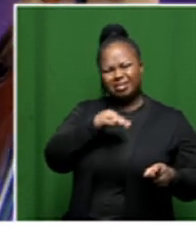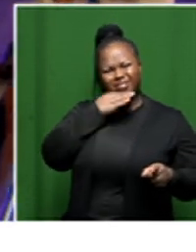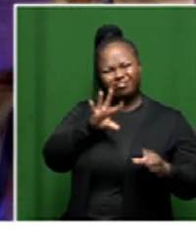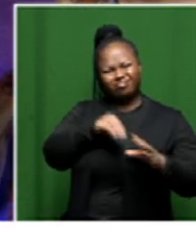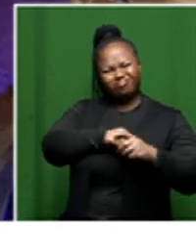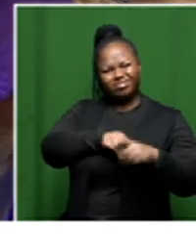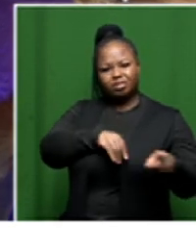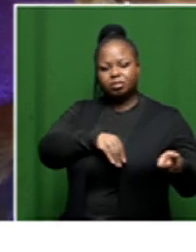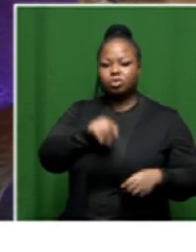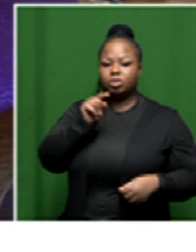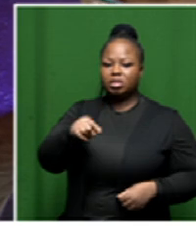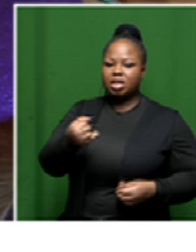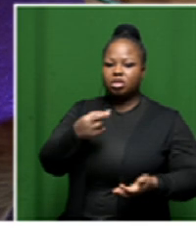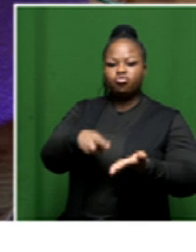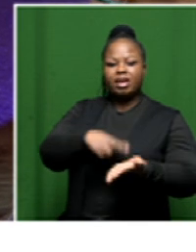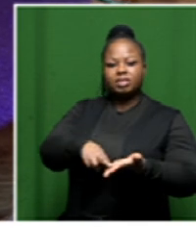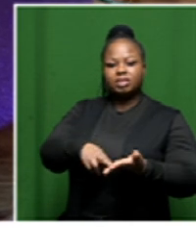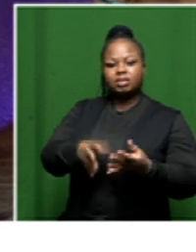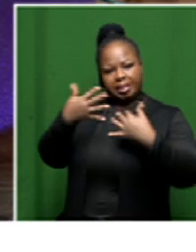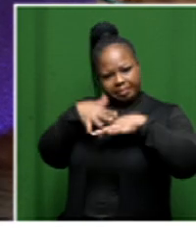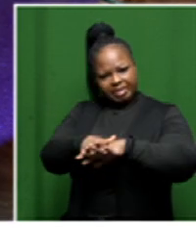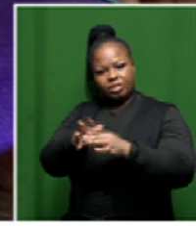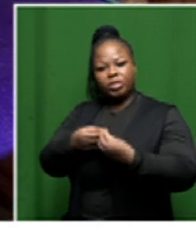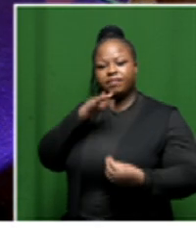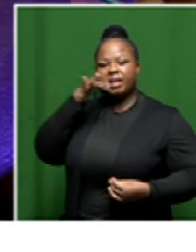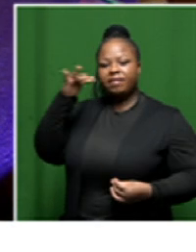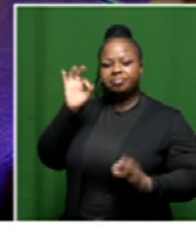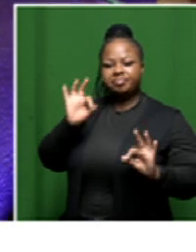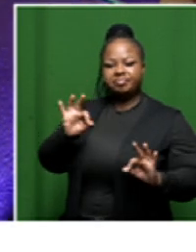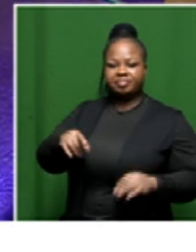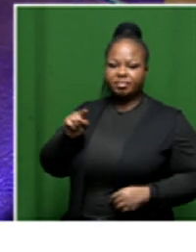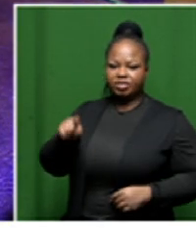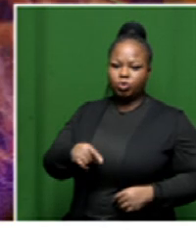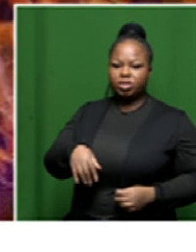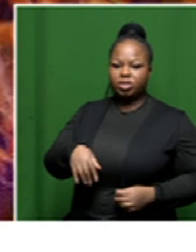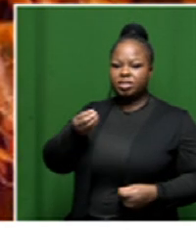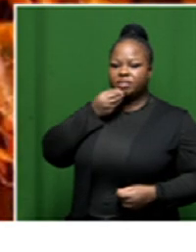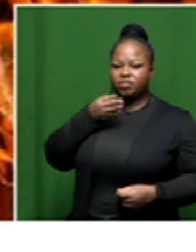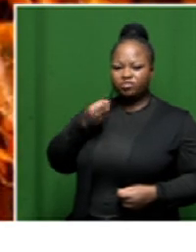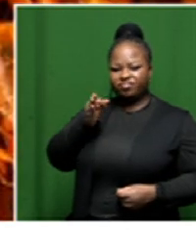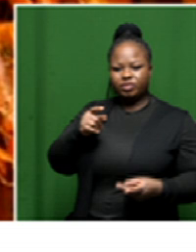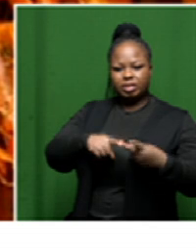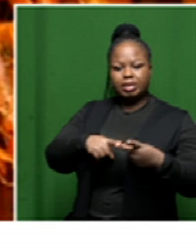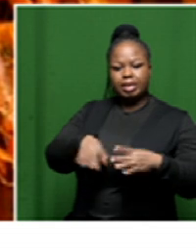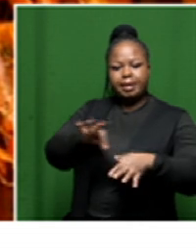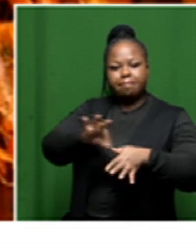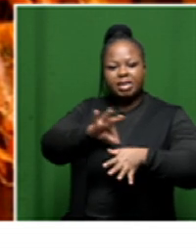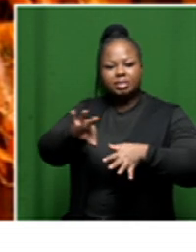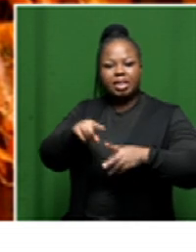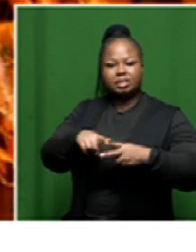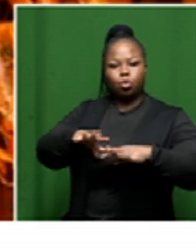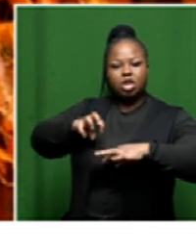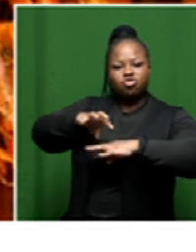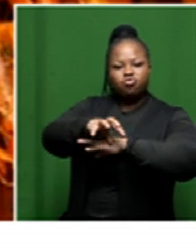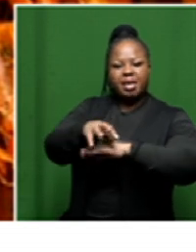include? So it's basically rice and seafood, and obviously flavoring. Oh, okay. Yeah, so we got a whole lot of seafood. We got mussels in there. We got crab